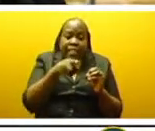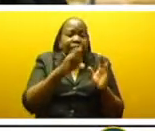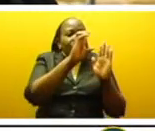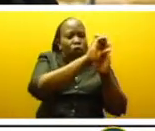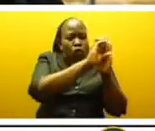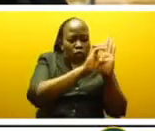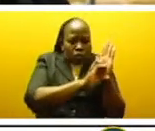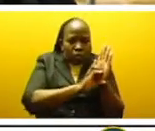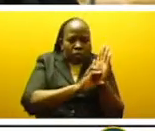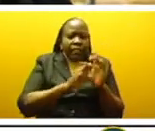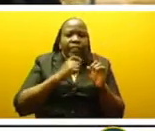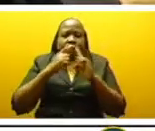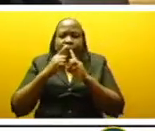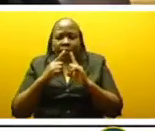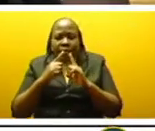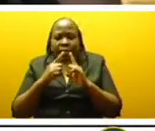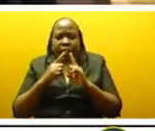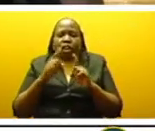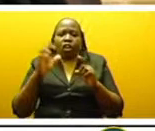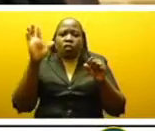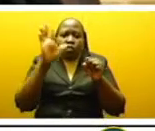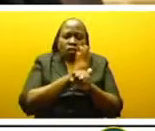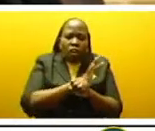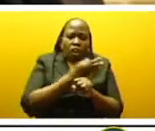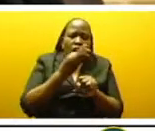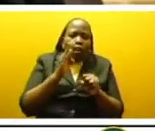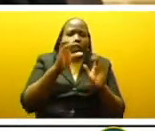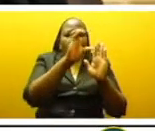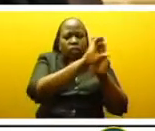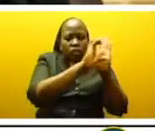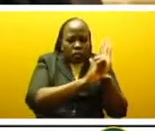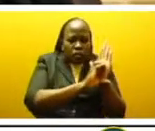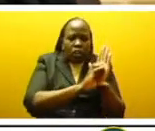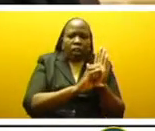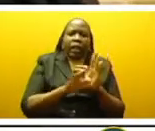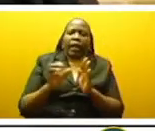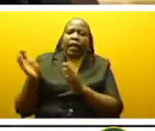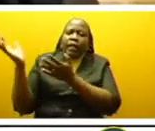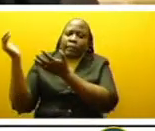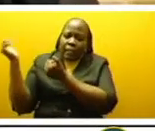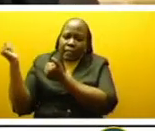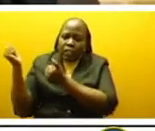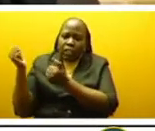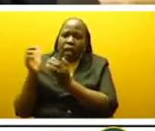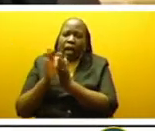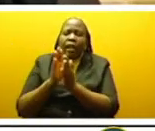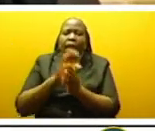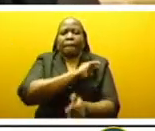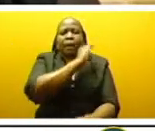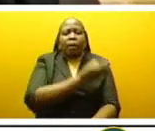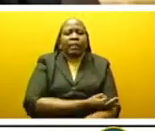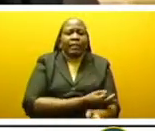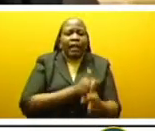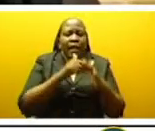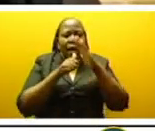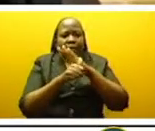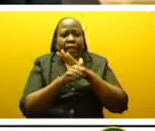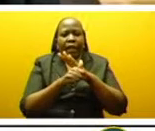in fulfillment of a constitutional expectation and obligation under Article 138.10.